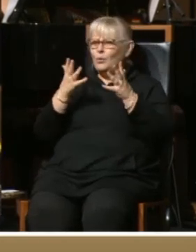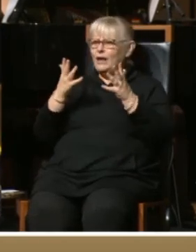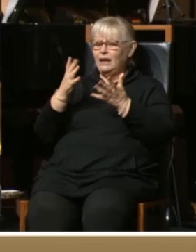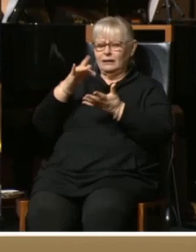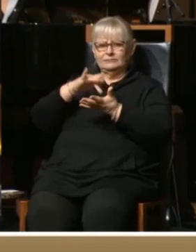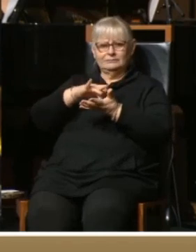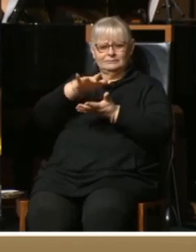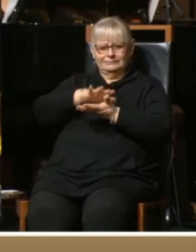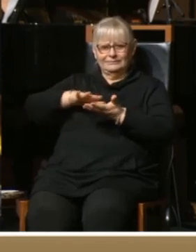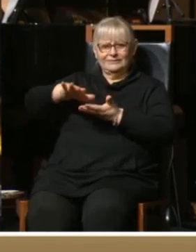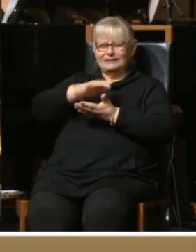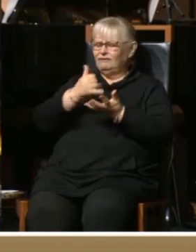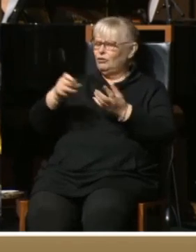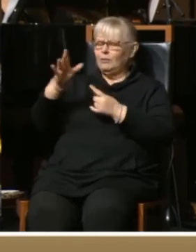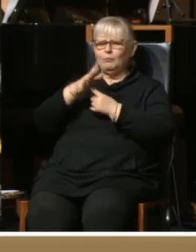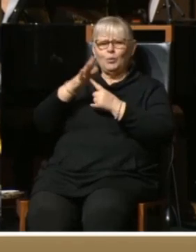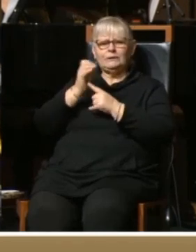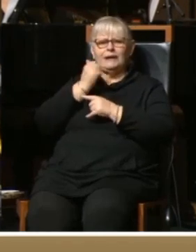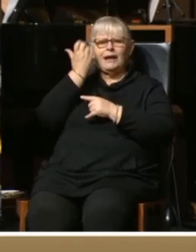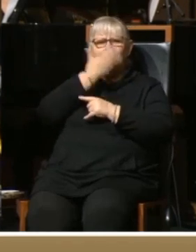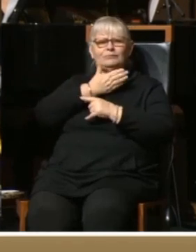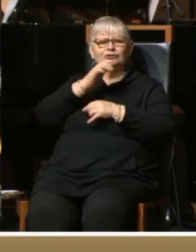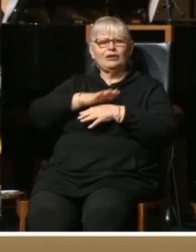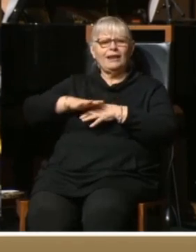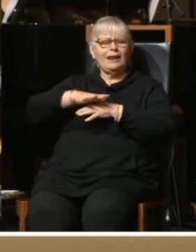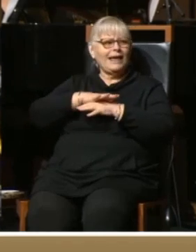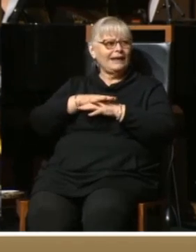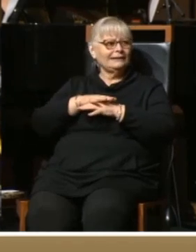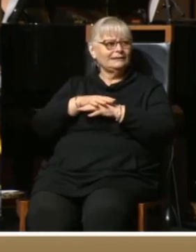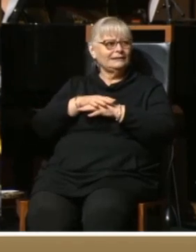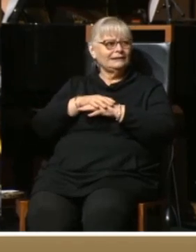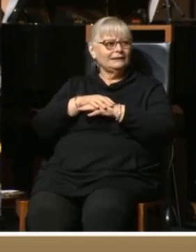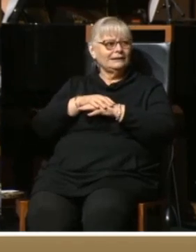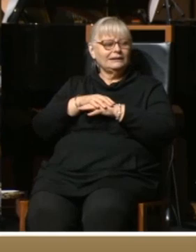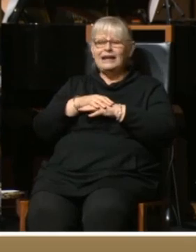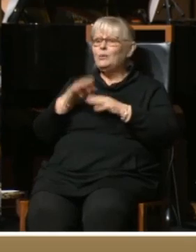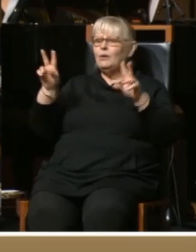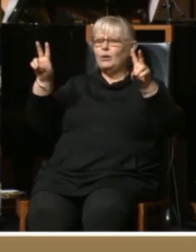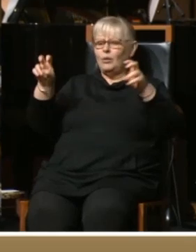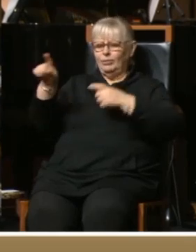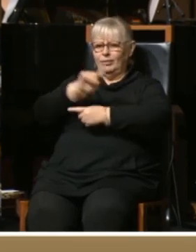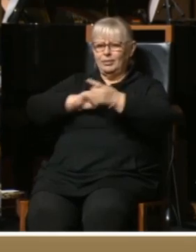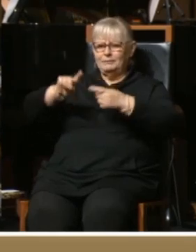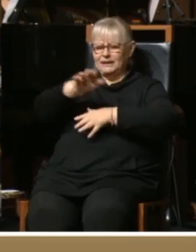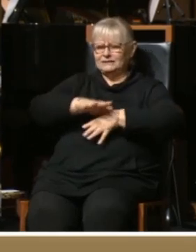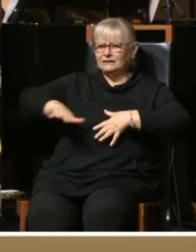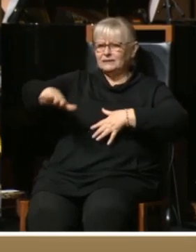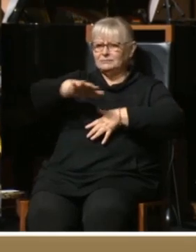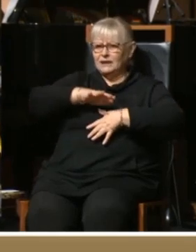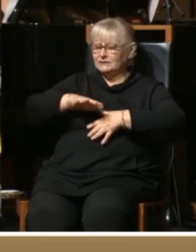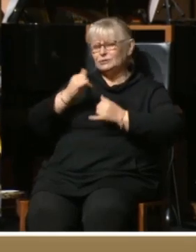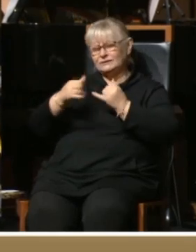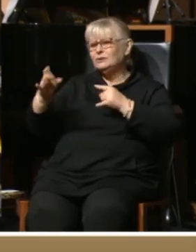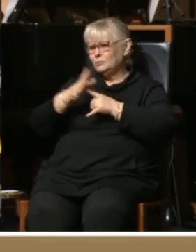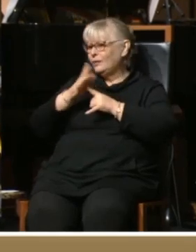on important Aboriginal land, land that was meeting place, so it is appropriate to have the Parliament